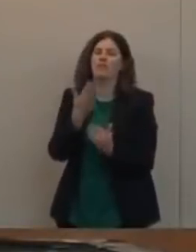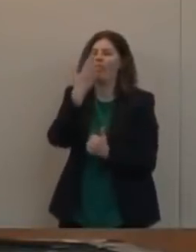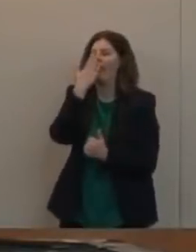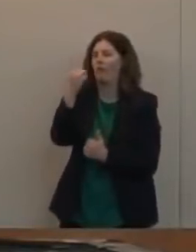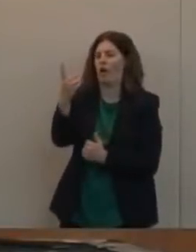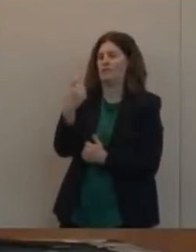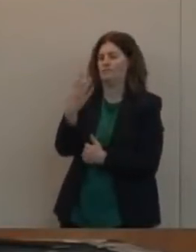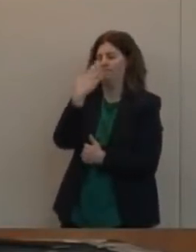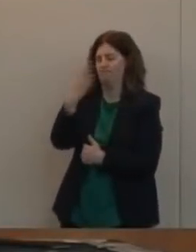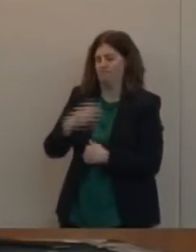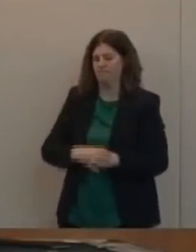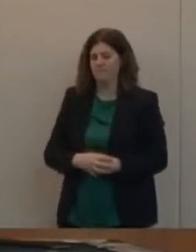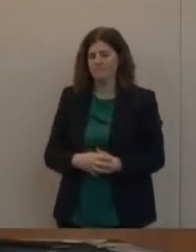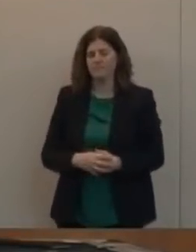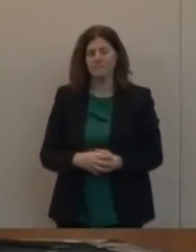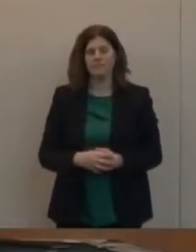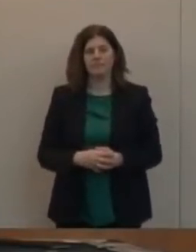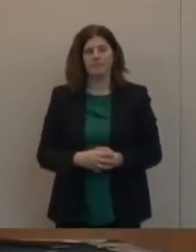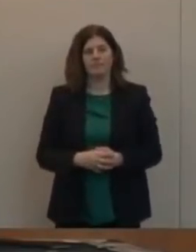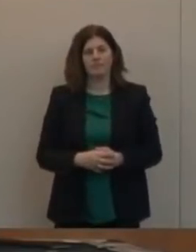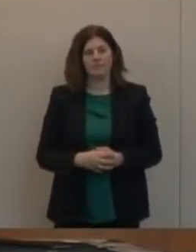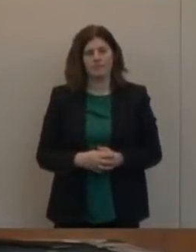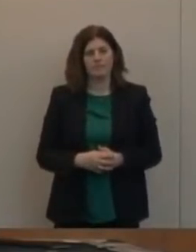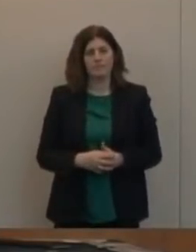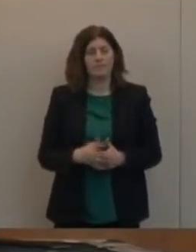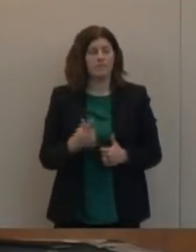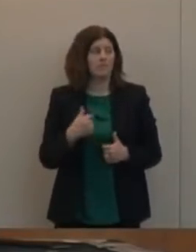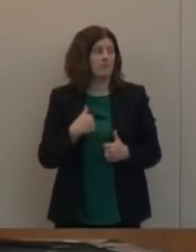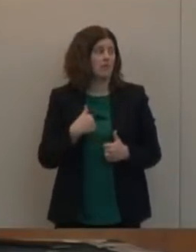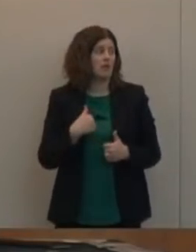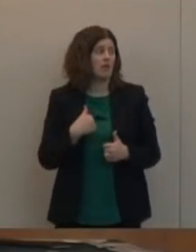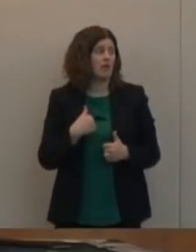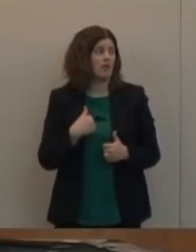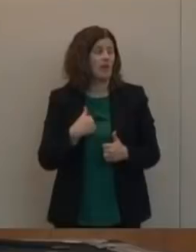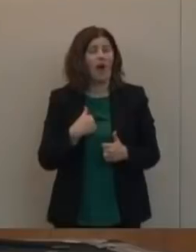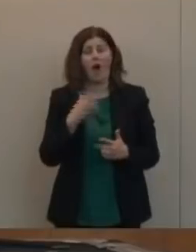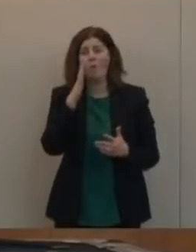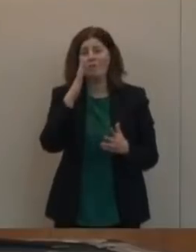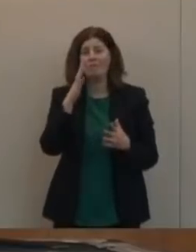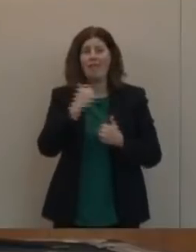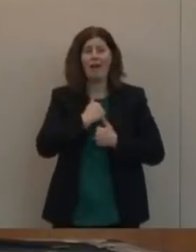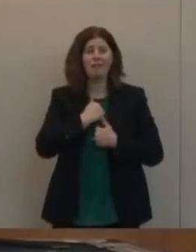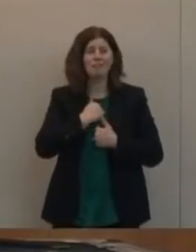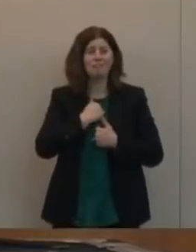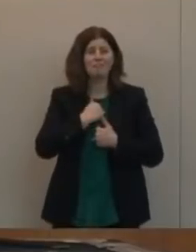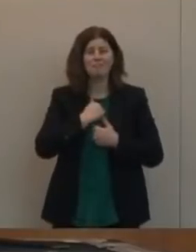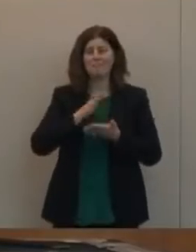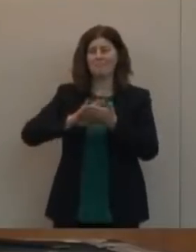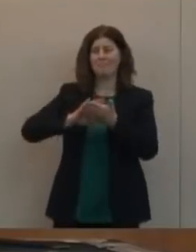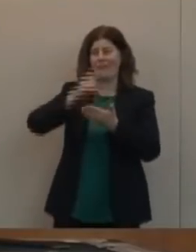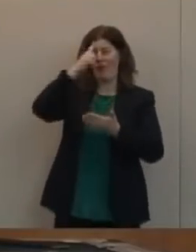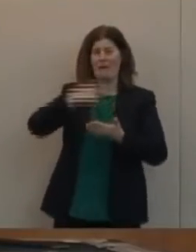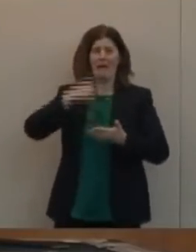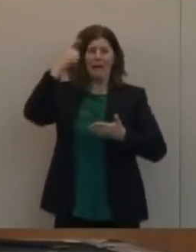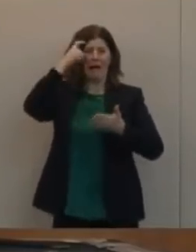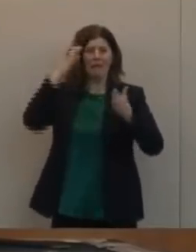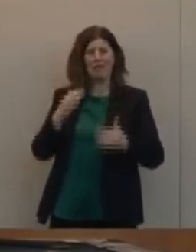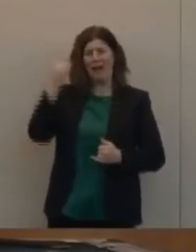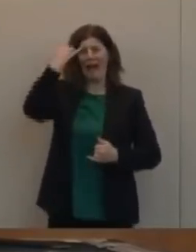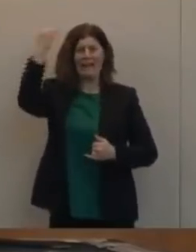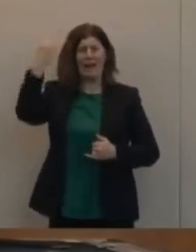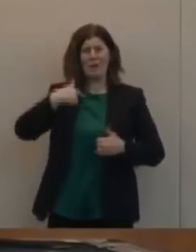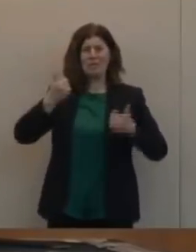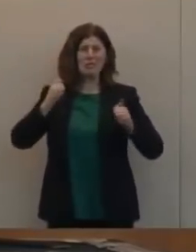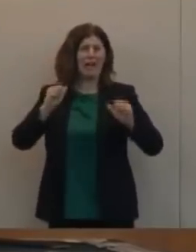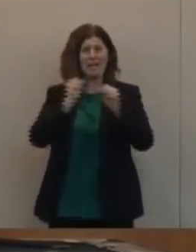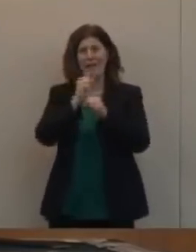you, Matt. I really want to applaud. I'd love to take credit, right? This was the governor's idea. We're